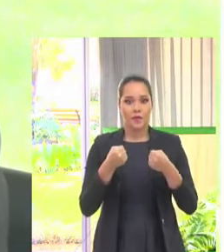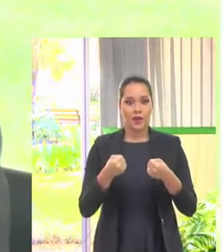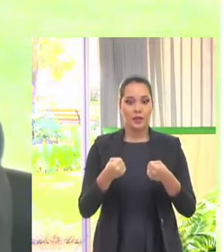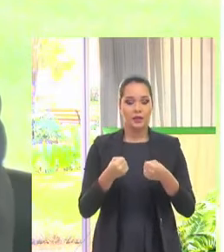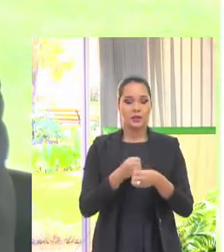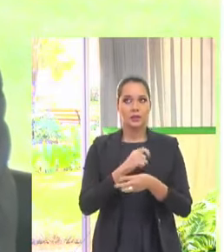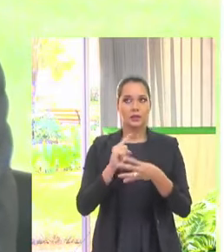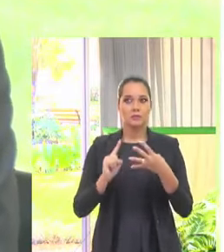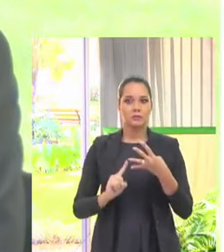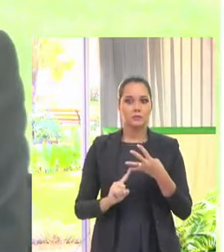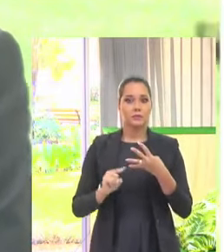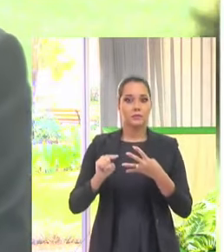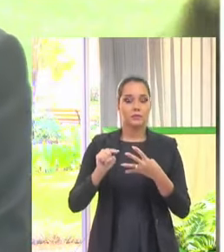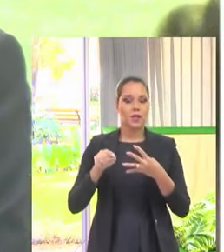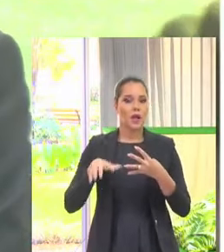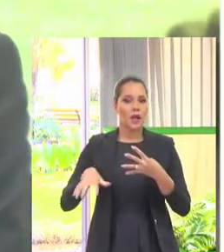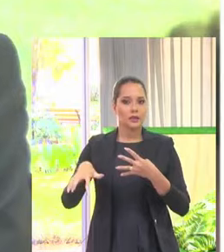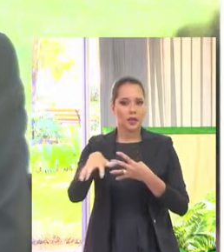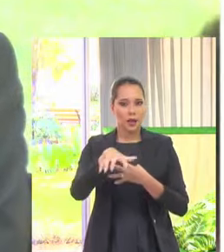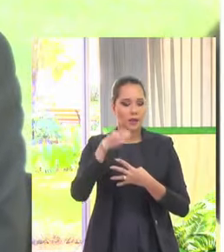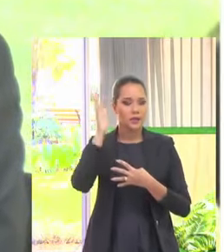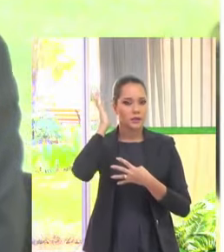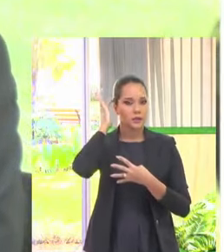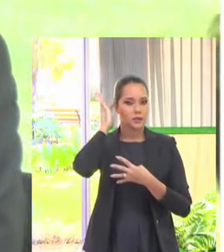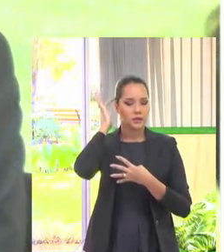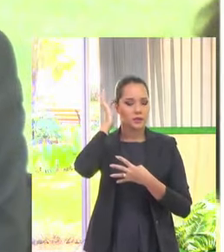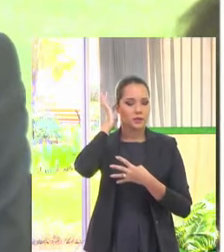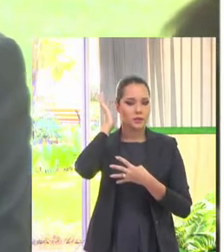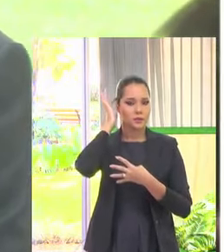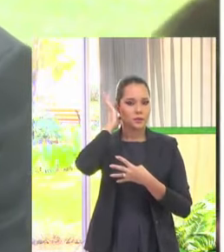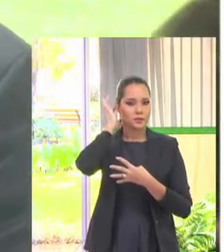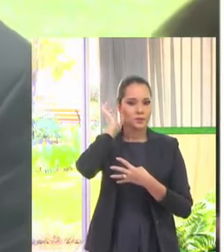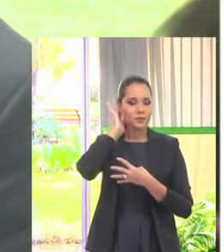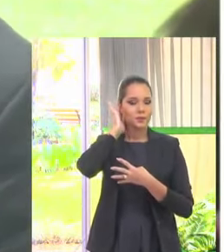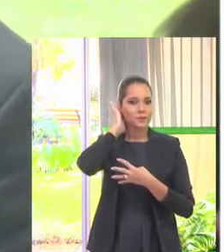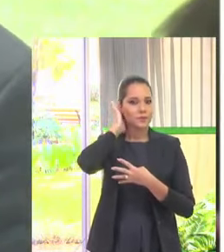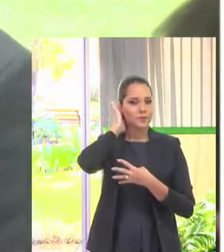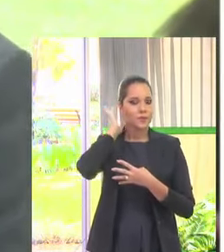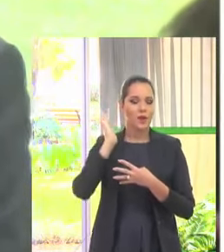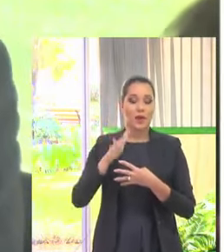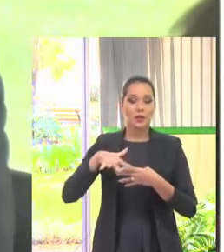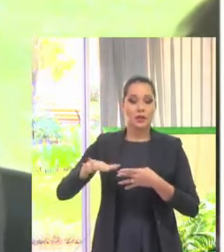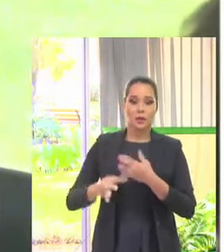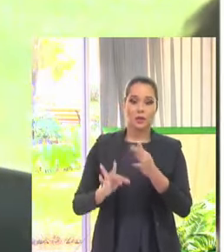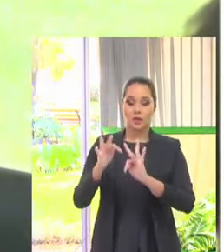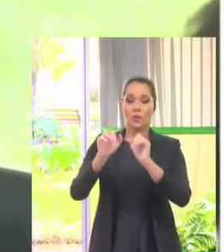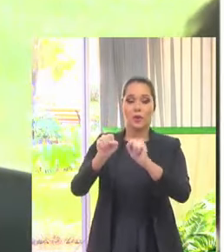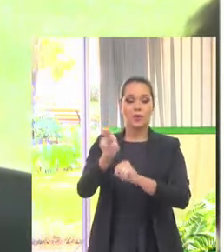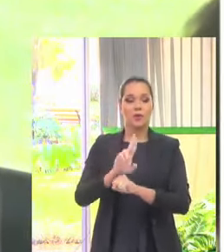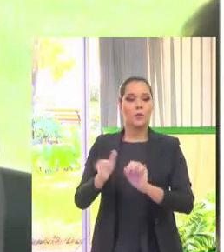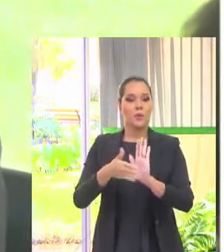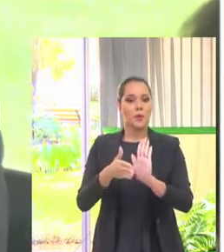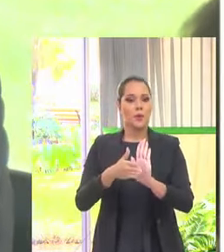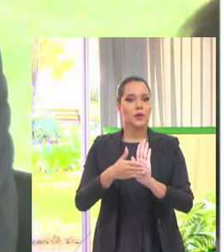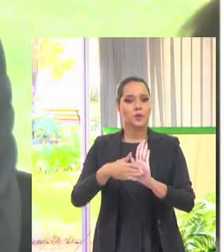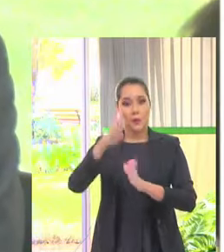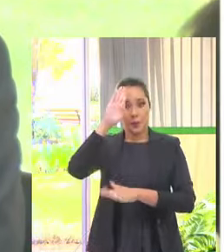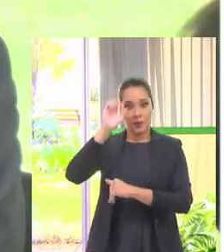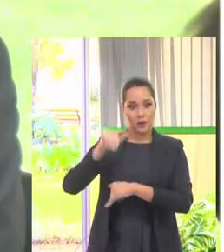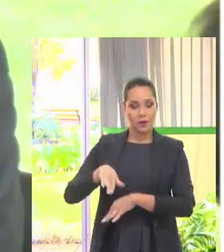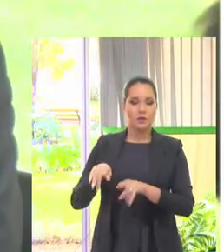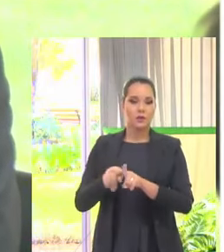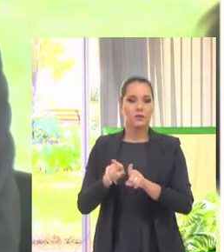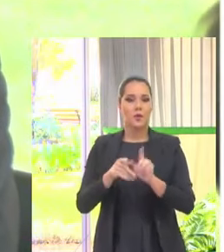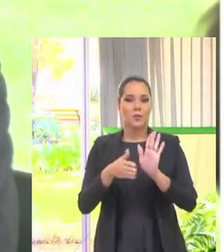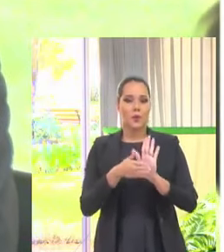and areas that are potentially dual use. Technologies that can be used for military purposes but also civilian purposes. These have been around now